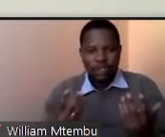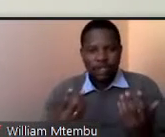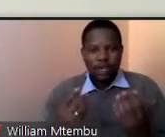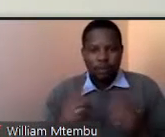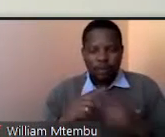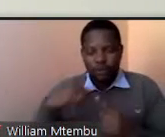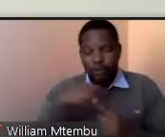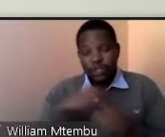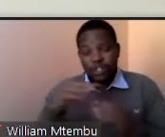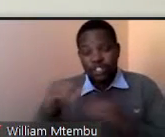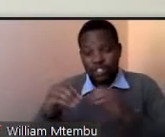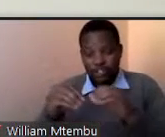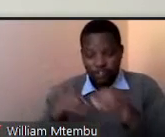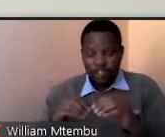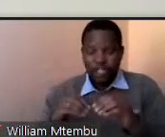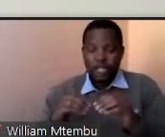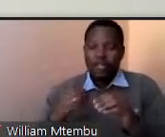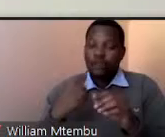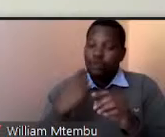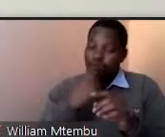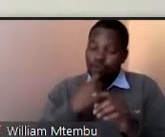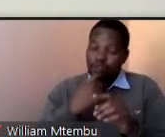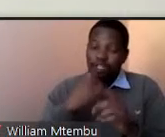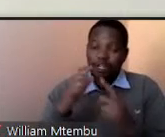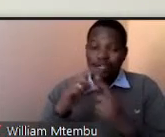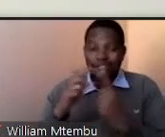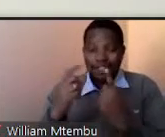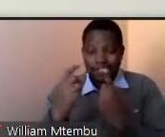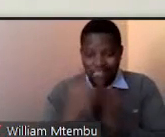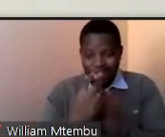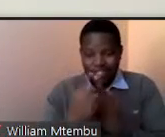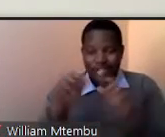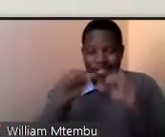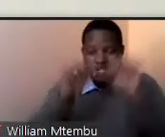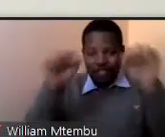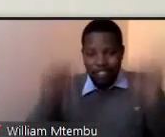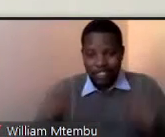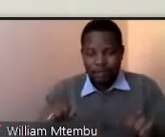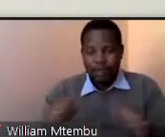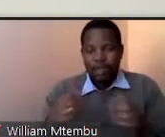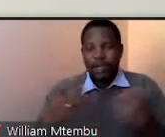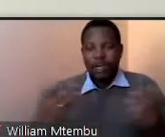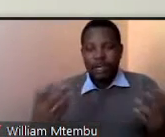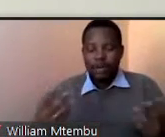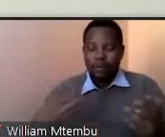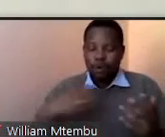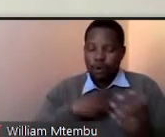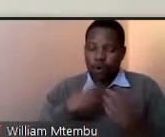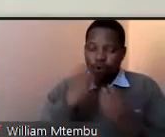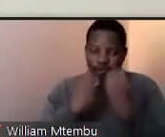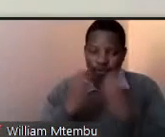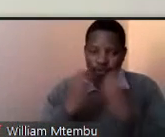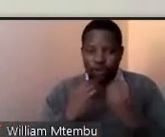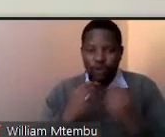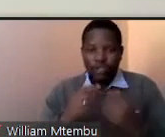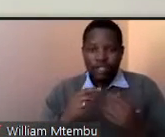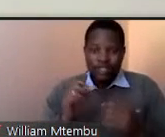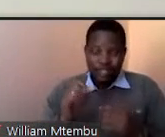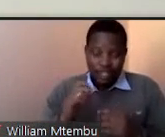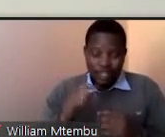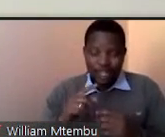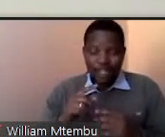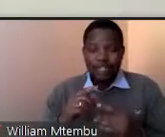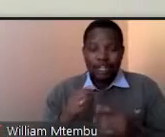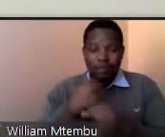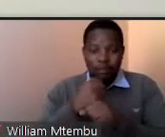shifted from using the traditional methods of producing our own food, and that has caused a huge shift